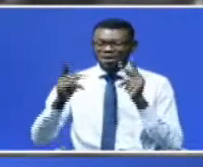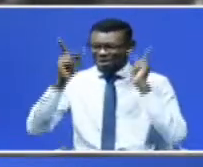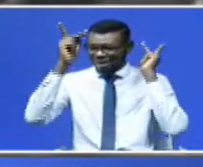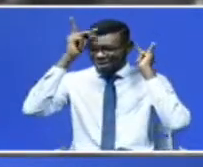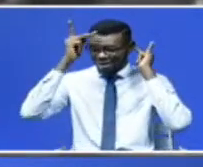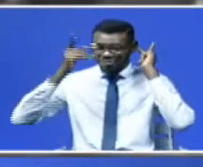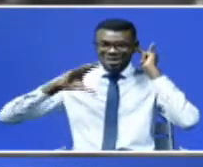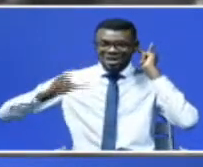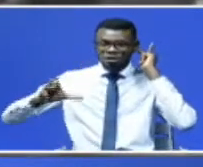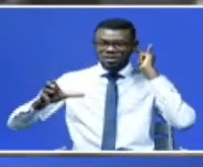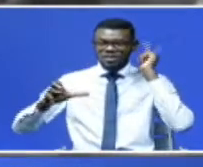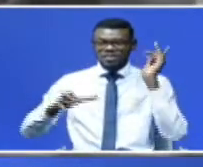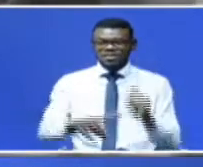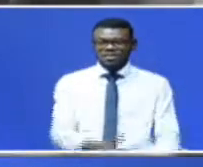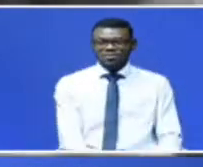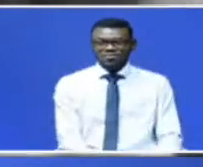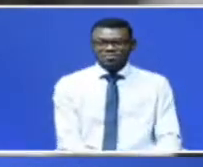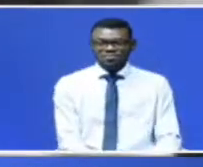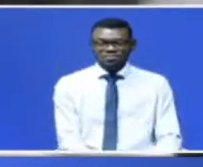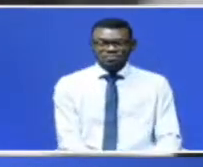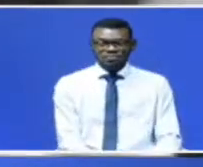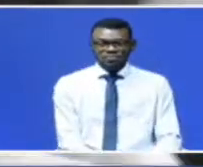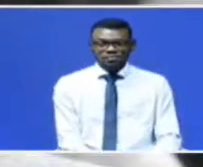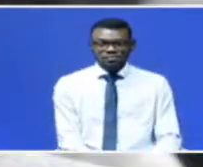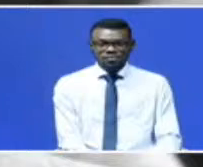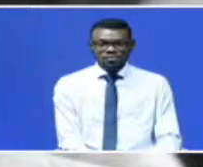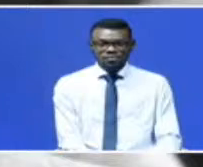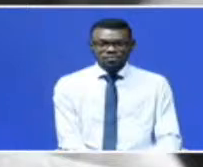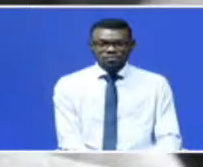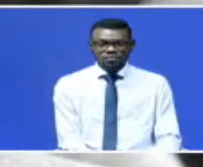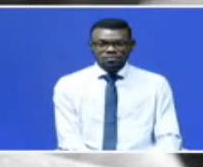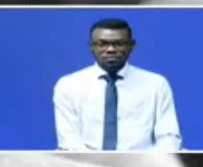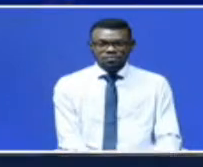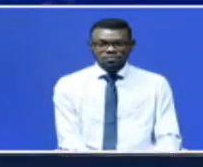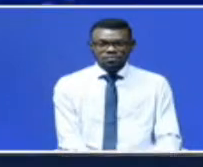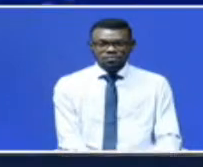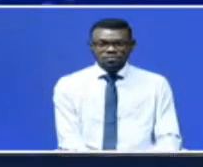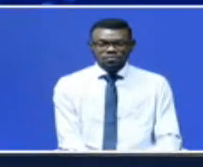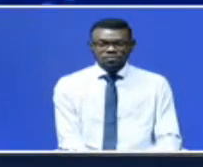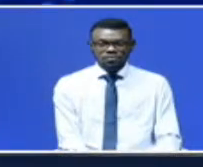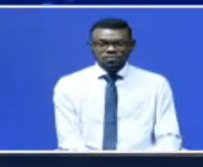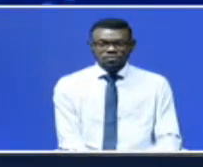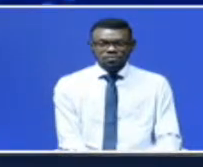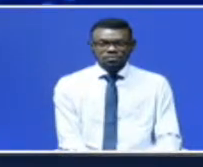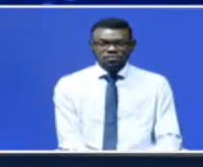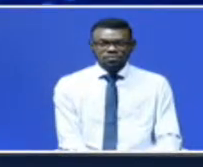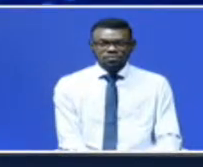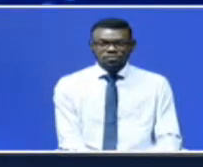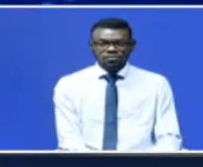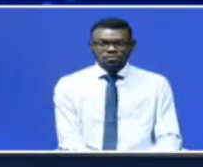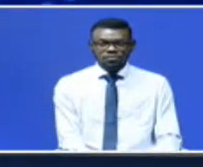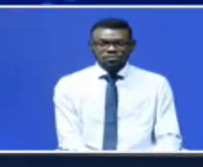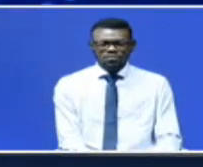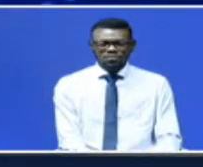County. Duncan Hemba, KTN News. Now, 68% of rural population.